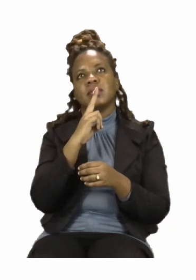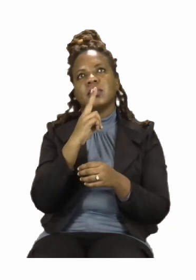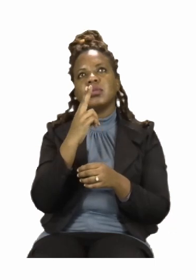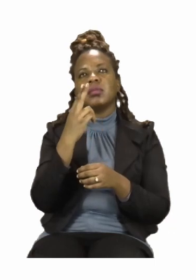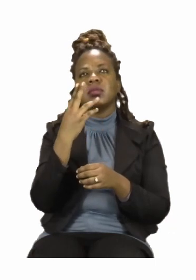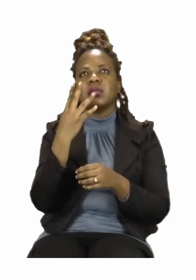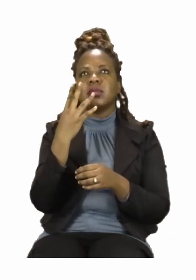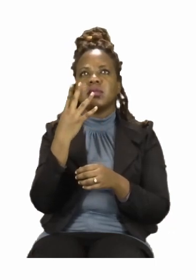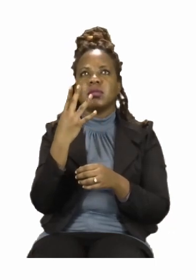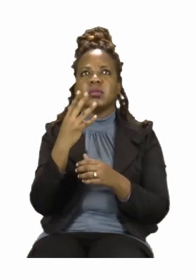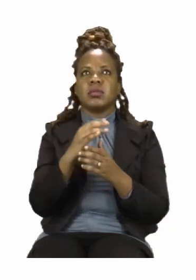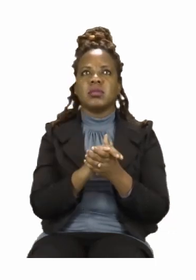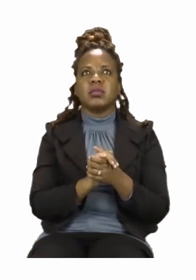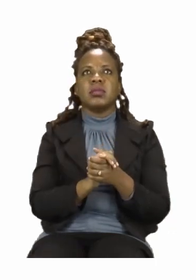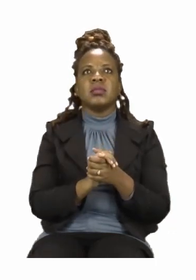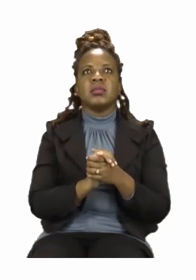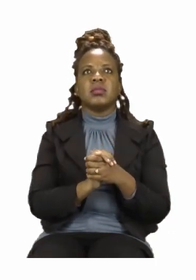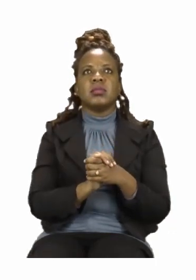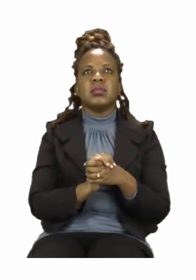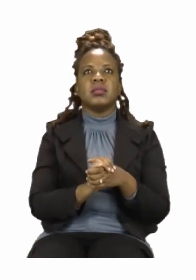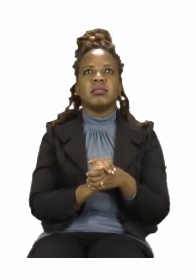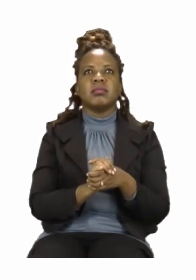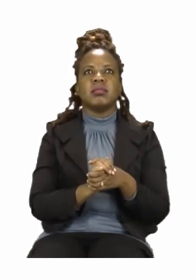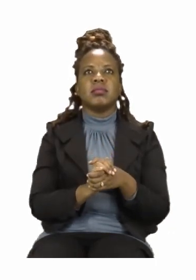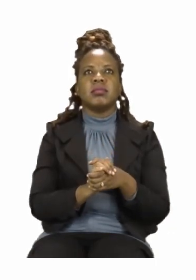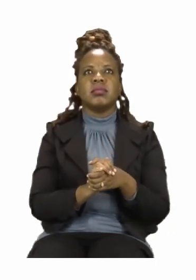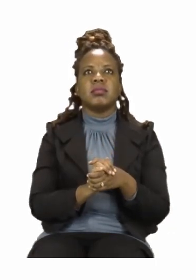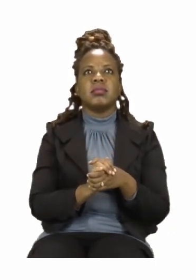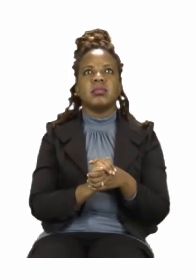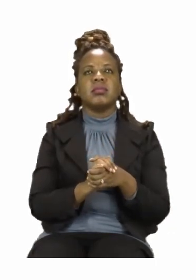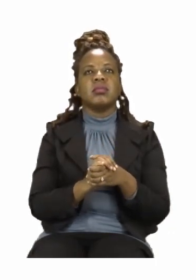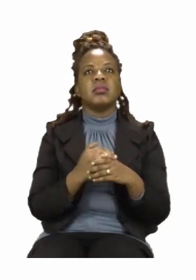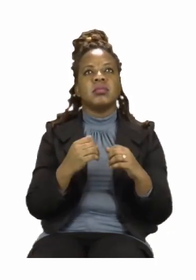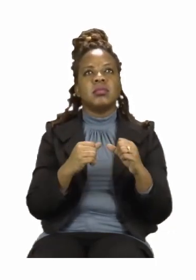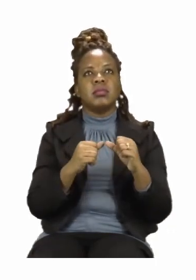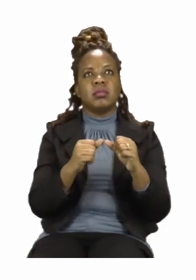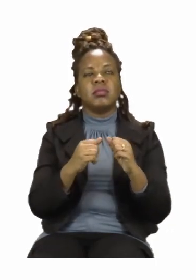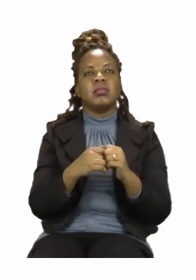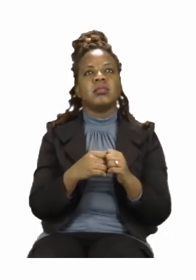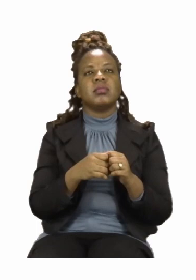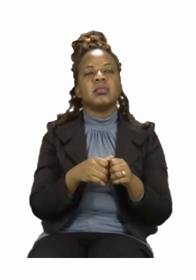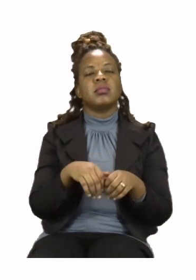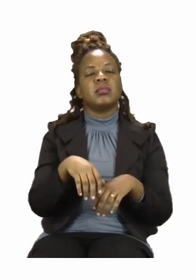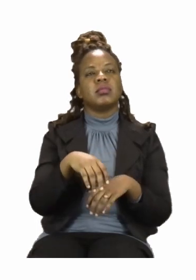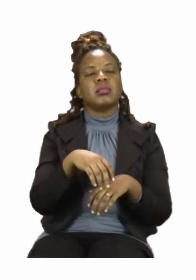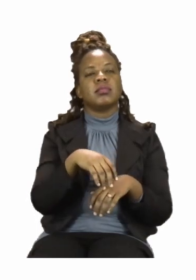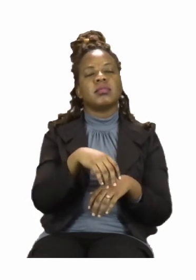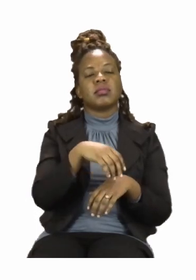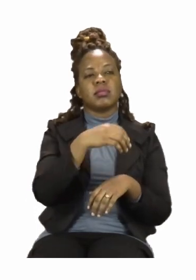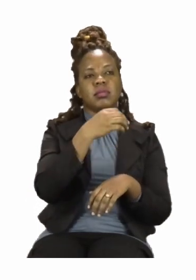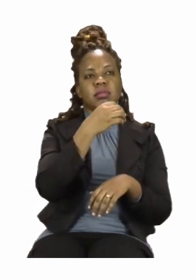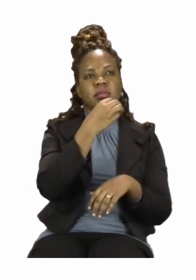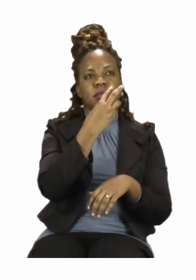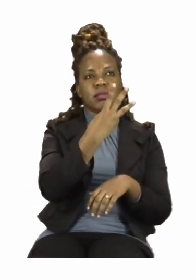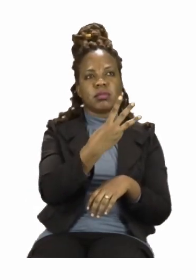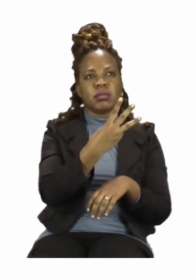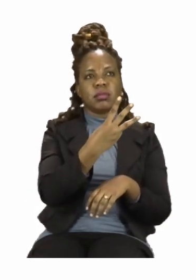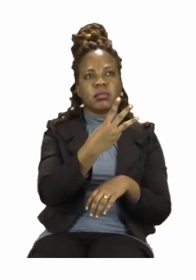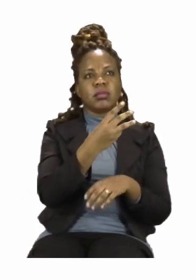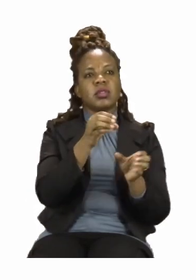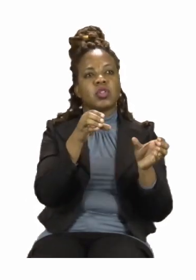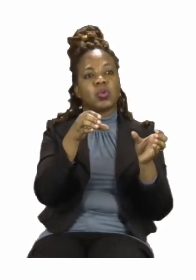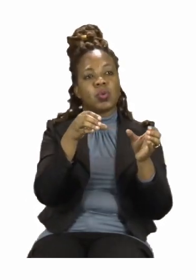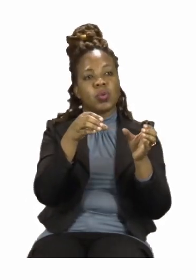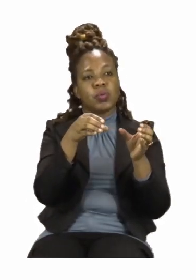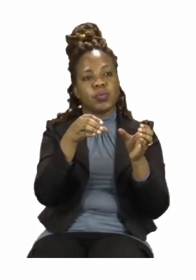to take over from there and we're going to continue with 3 groups of 2.